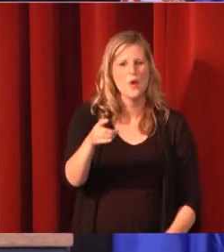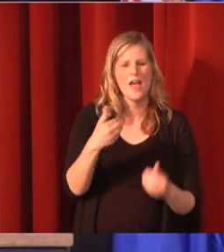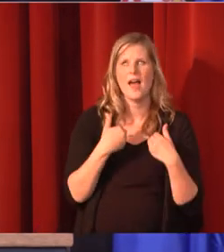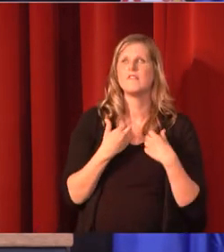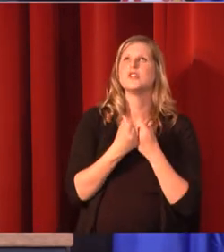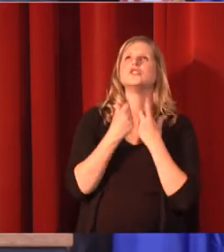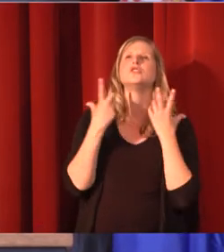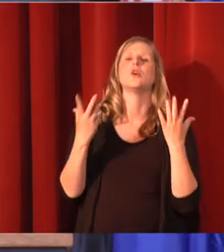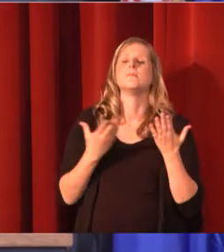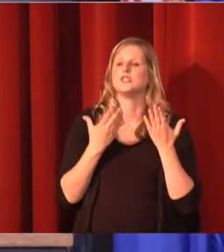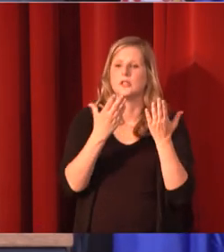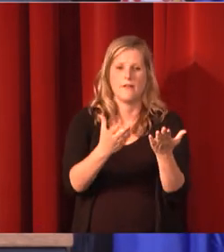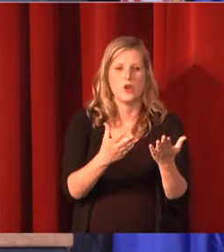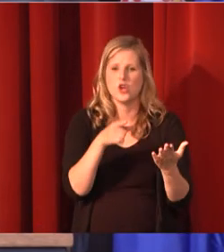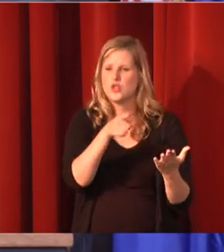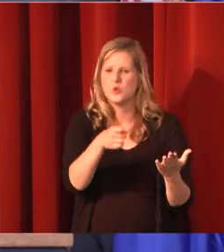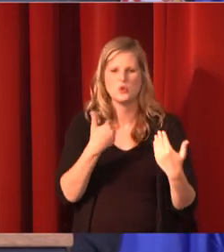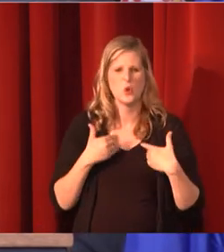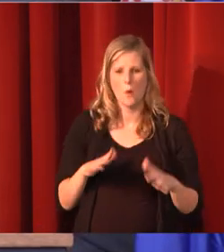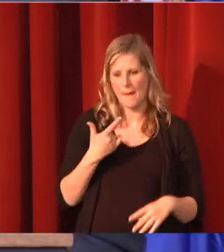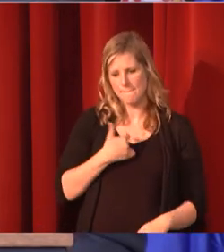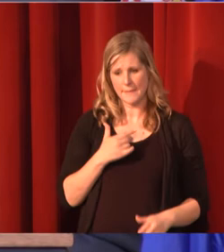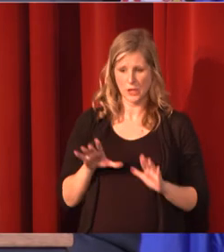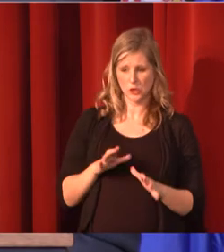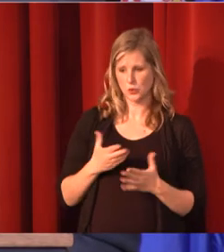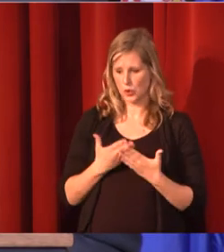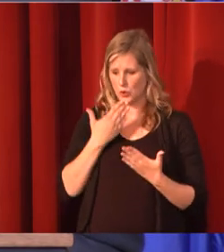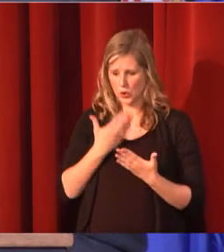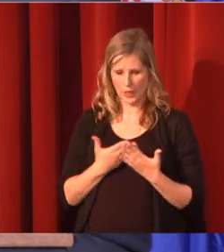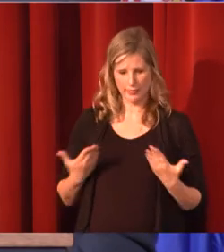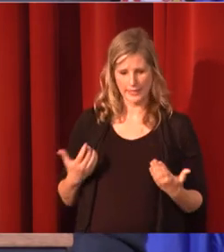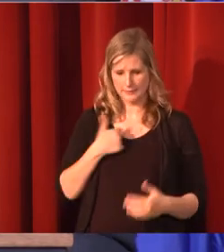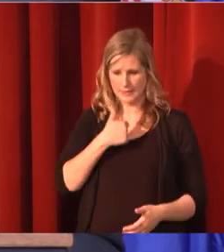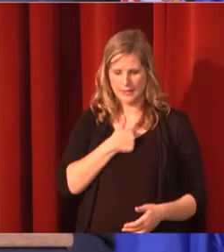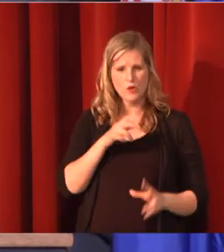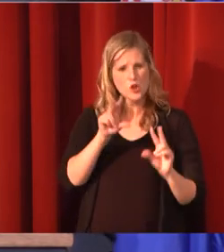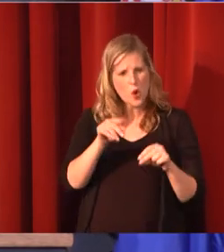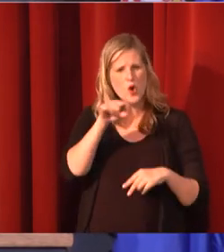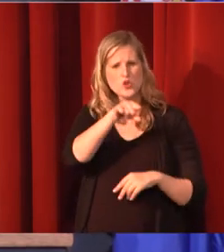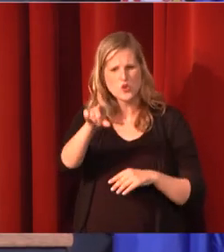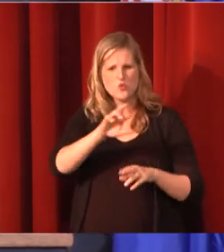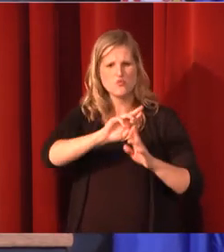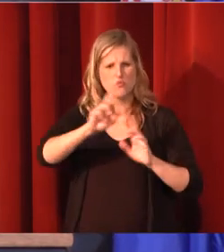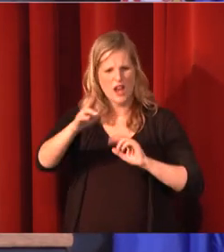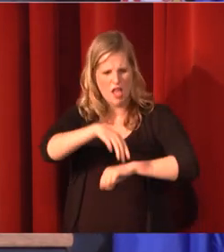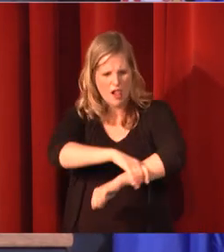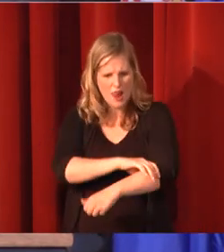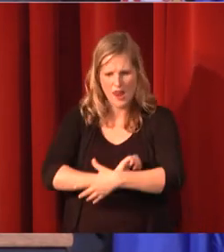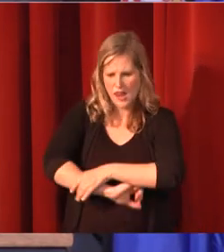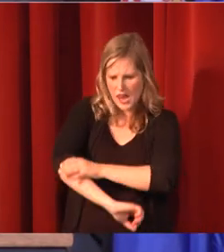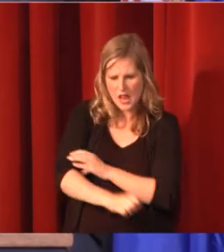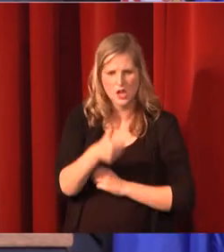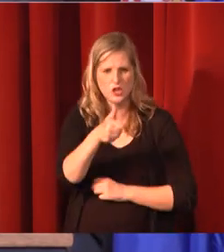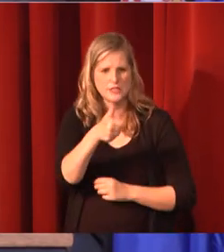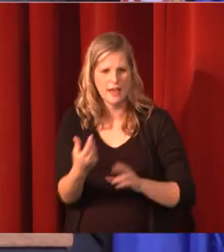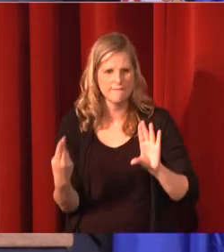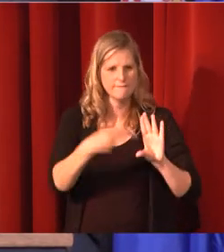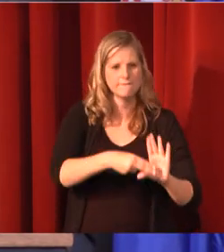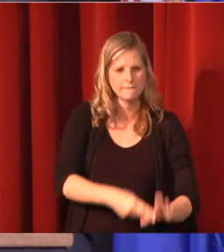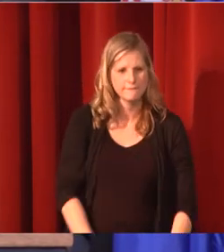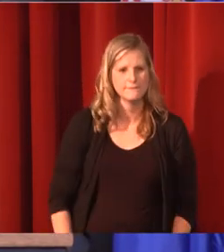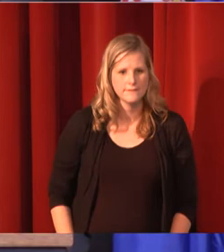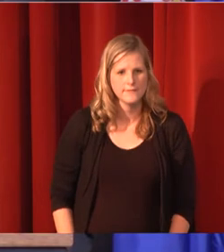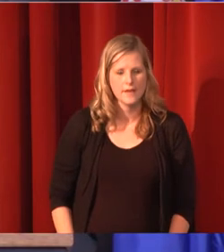you don't want just want me to do good things in City Hall you're ready to roll up your sleeves and jump in our